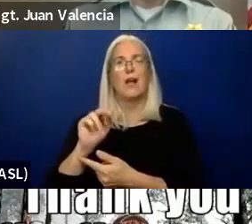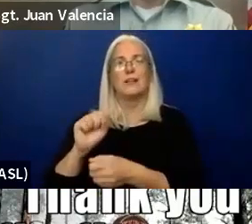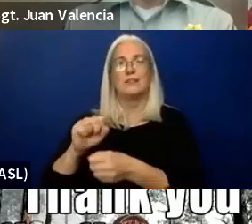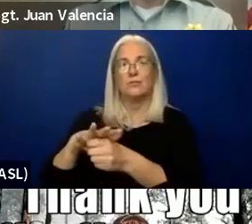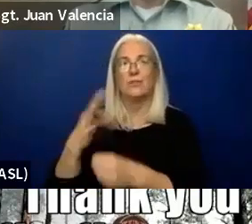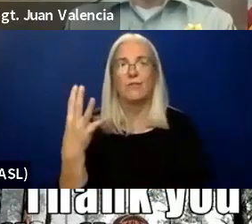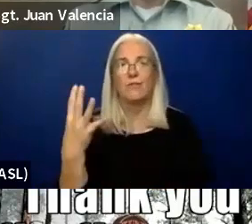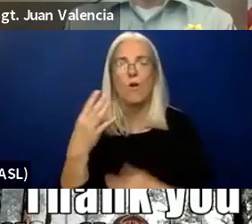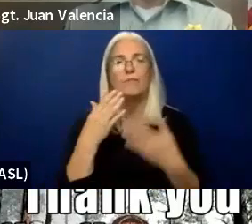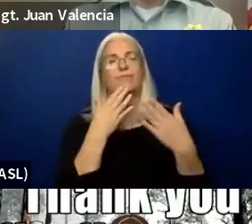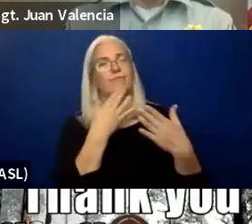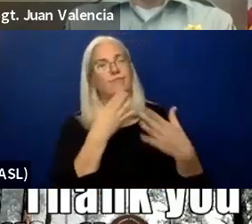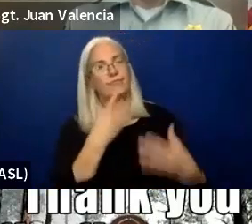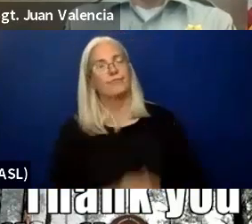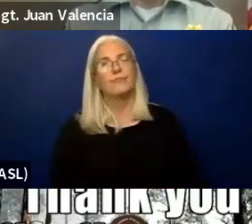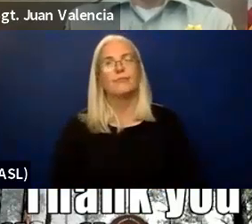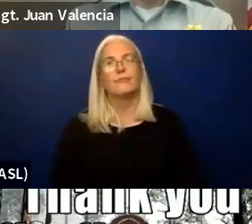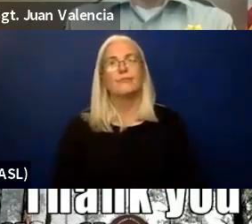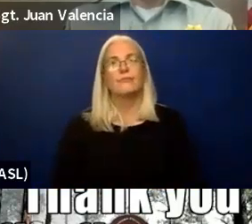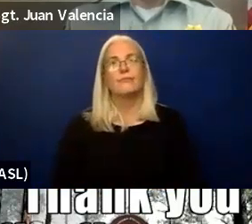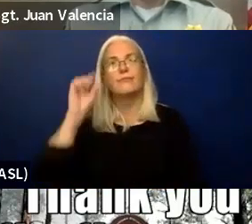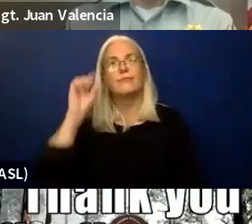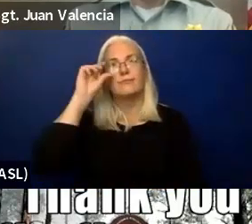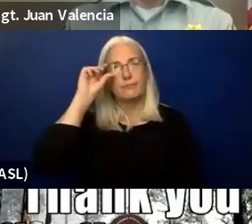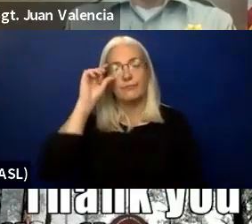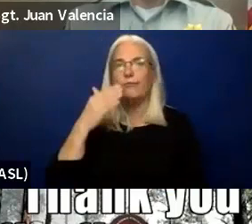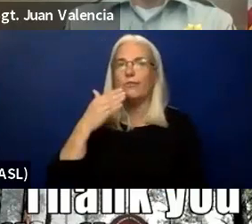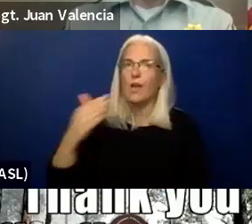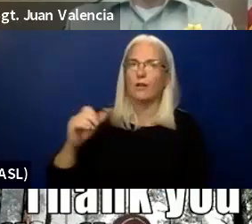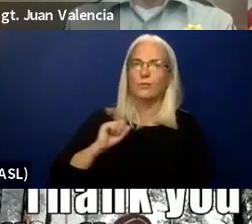We appreciate you being here. Thank you for that update. On that, let's go to